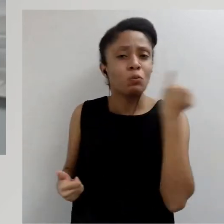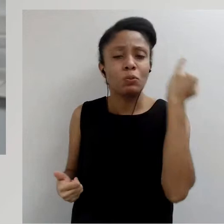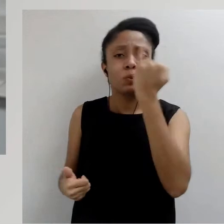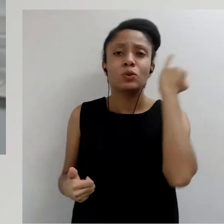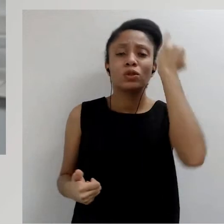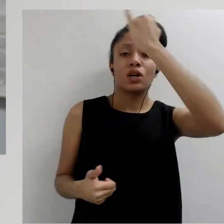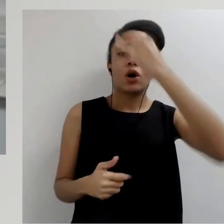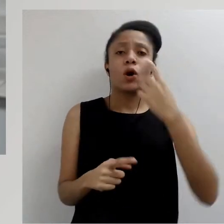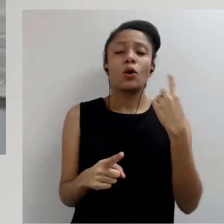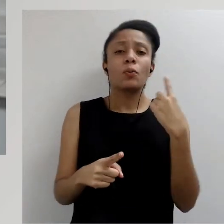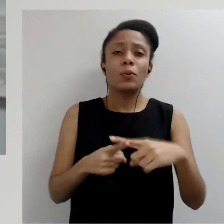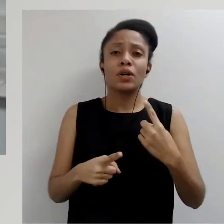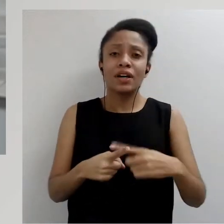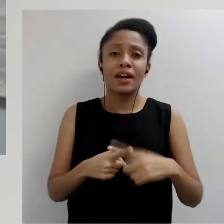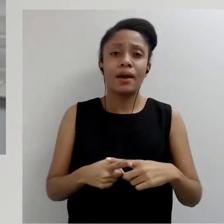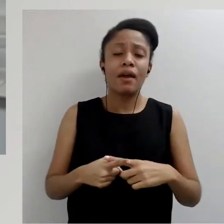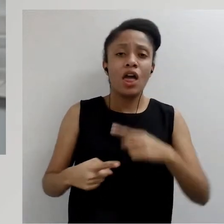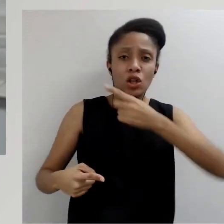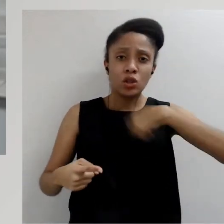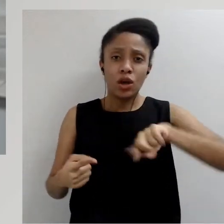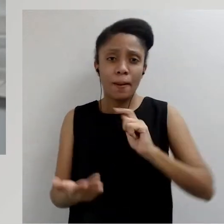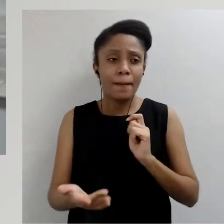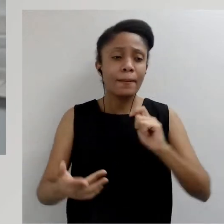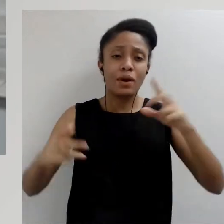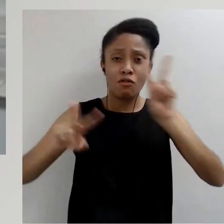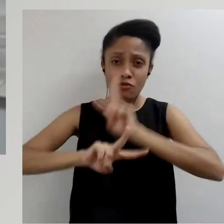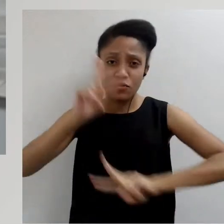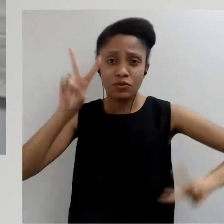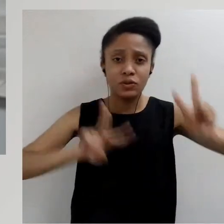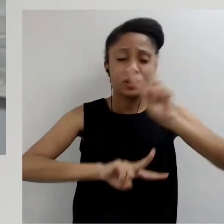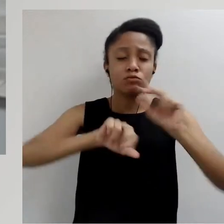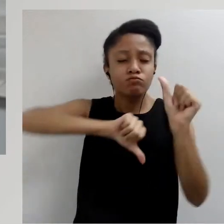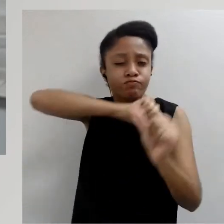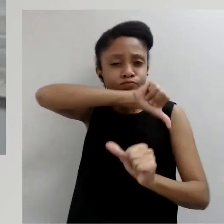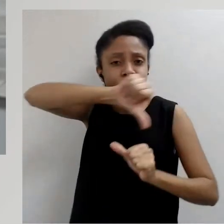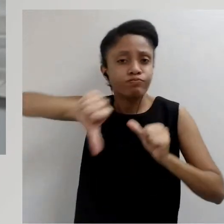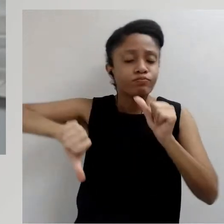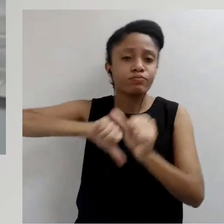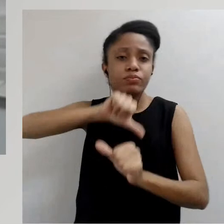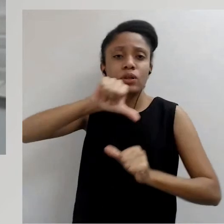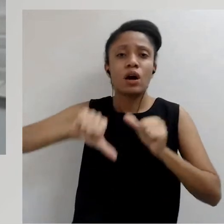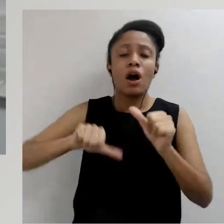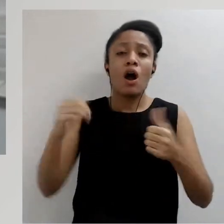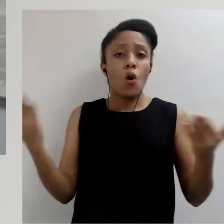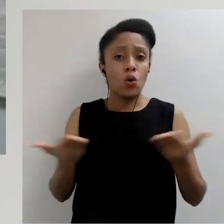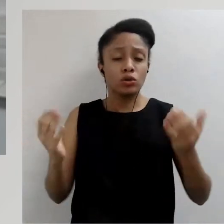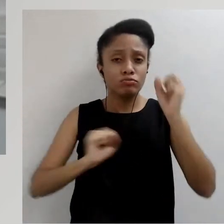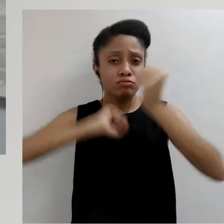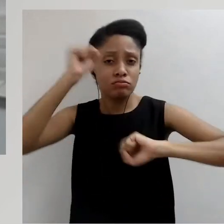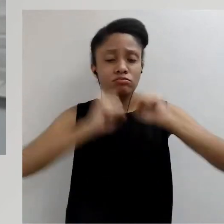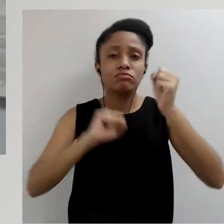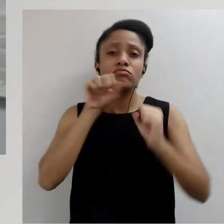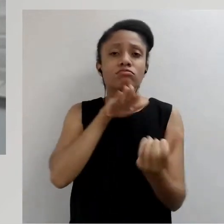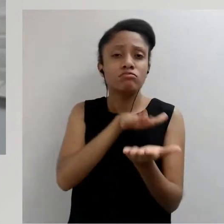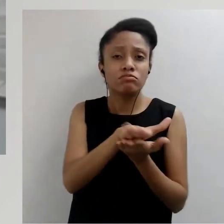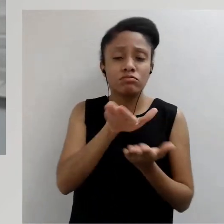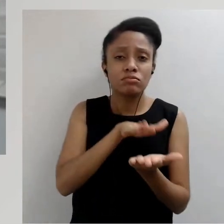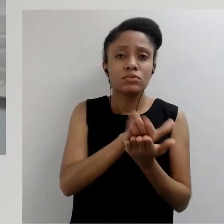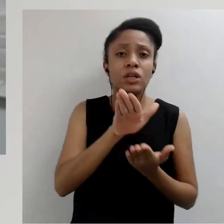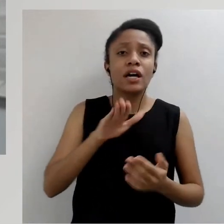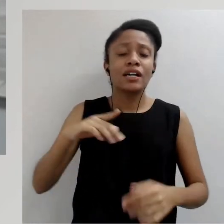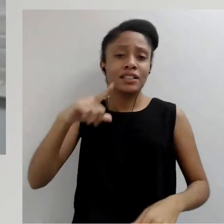today, and it's not because the client has to pay for that. The view was changing. The graphic industry